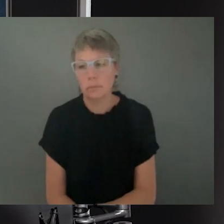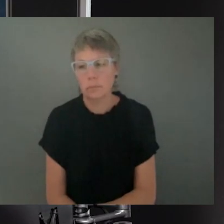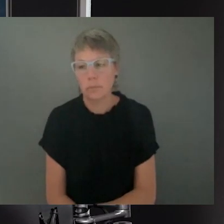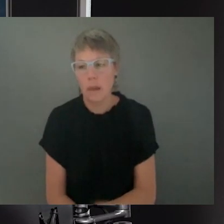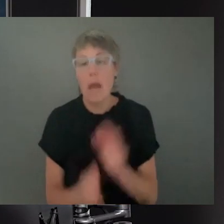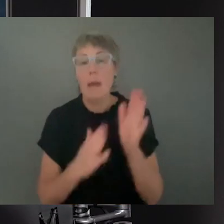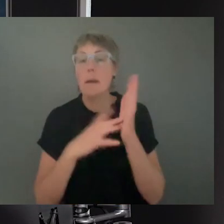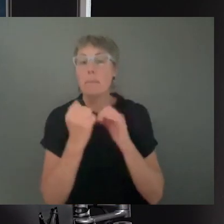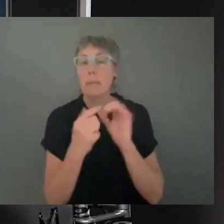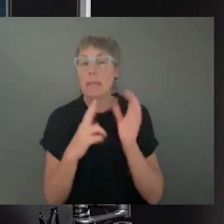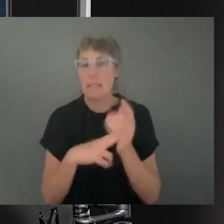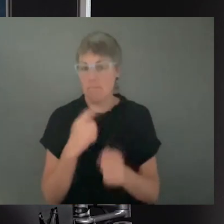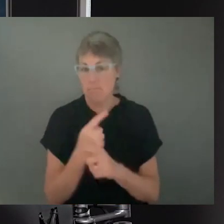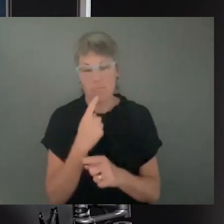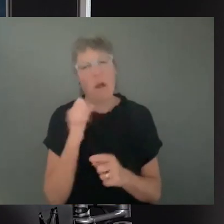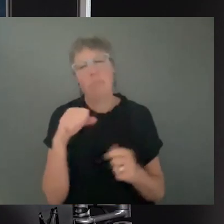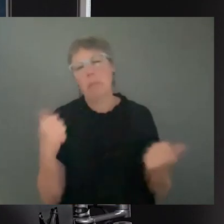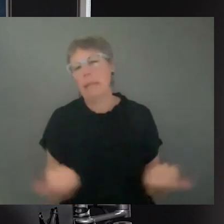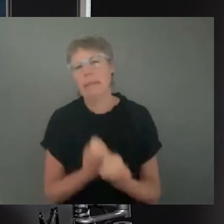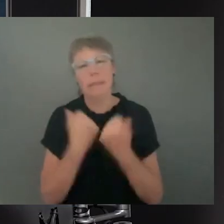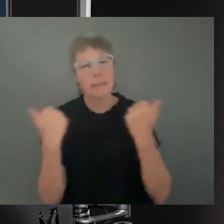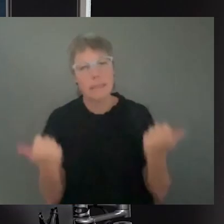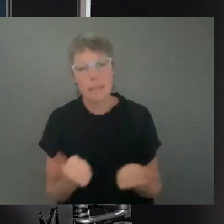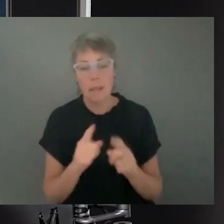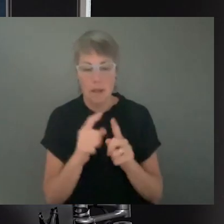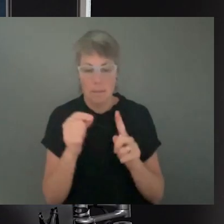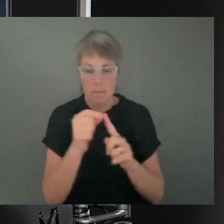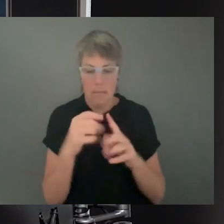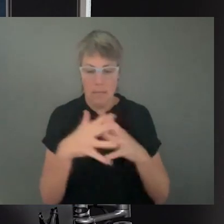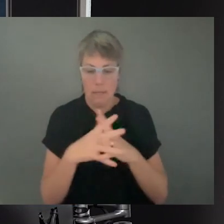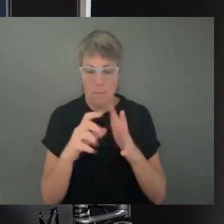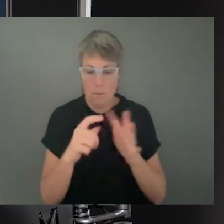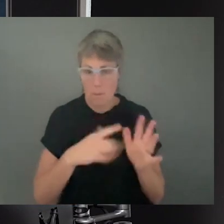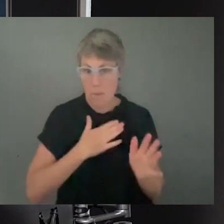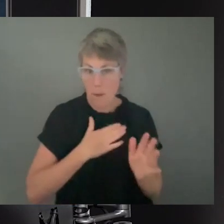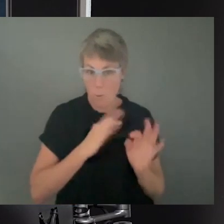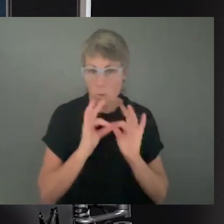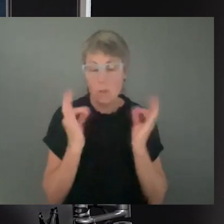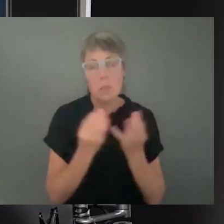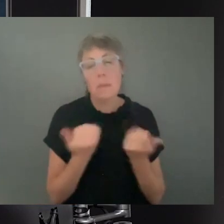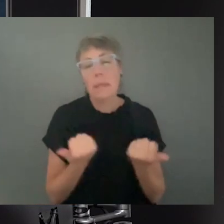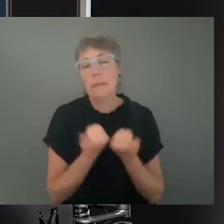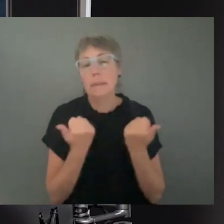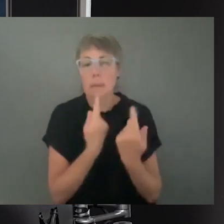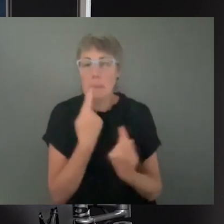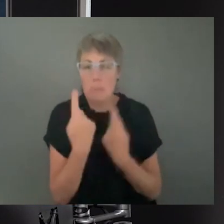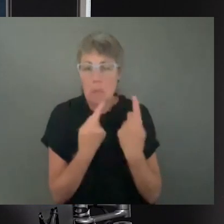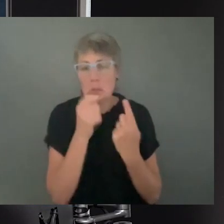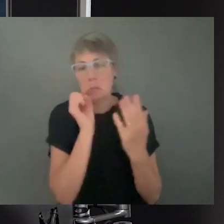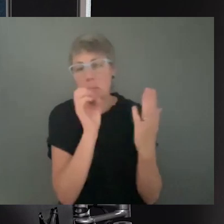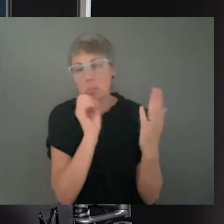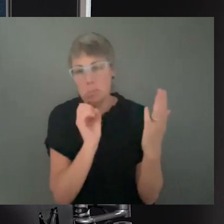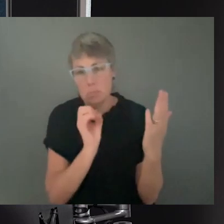So, organisations and disability representative organisations like PWDA, we have plenty of guides and